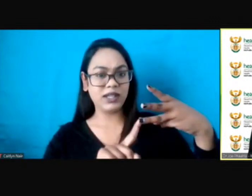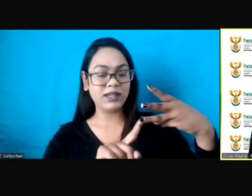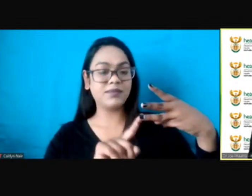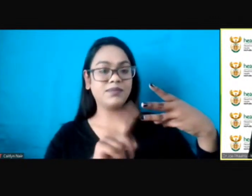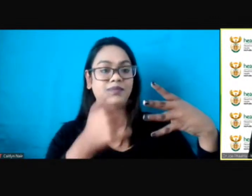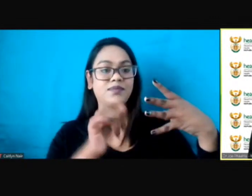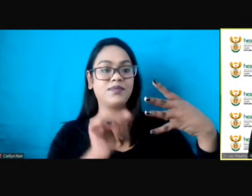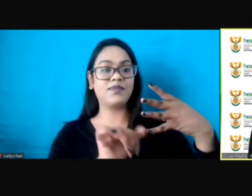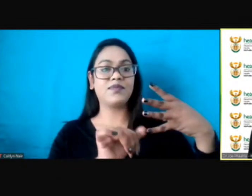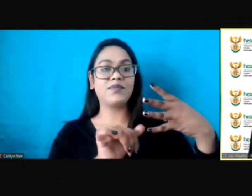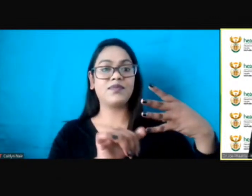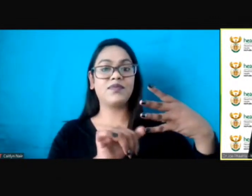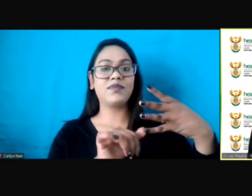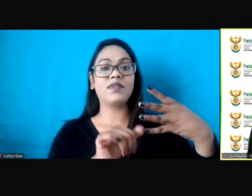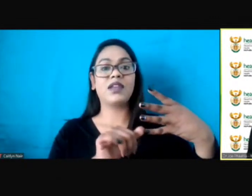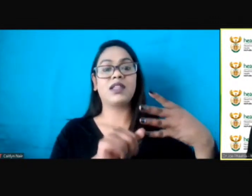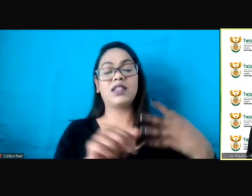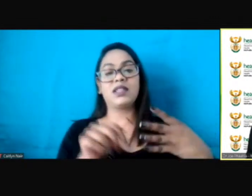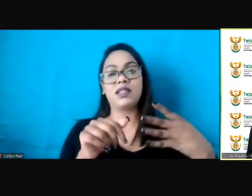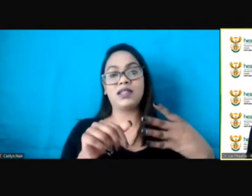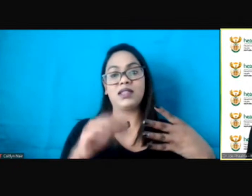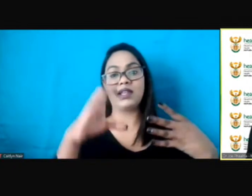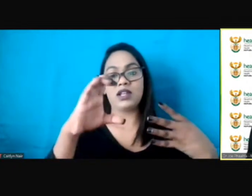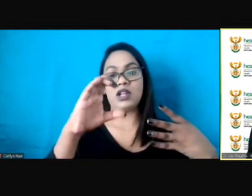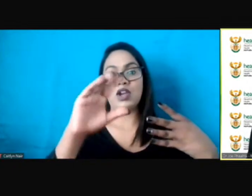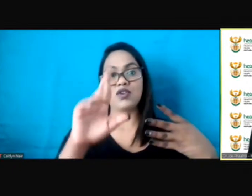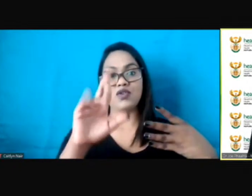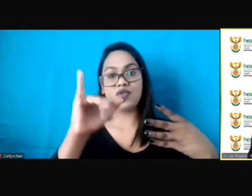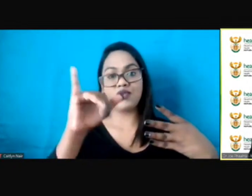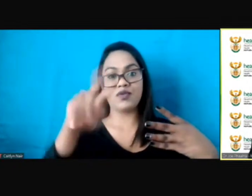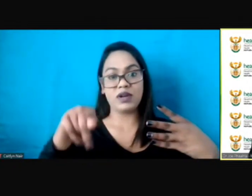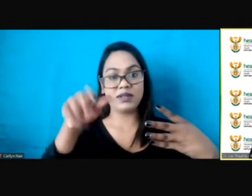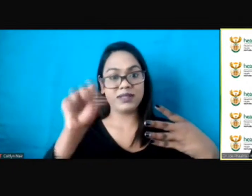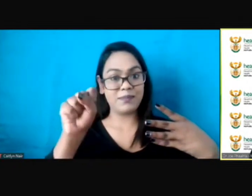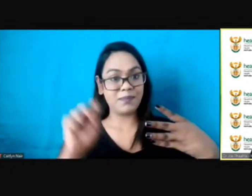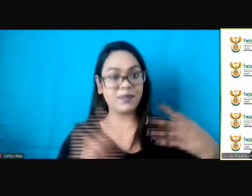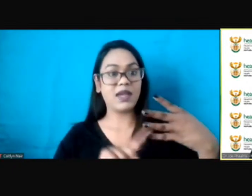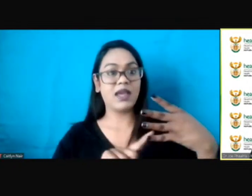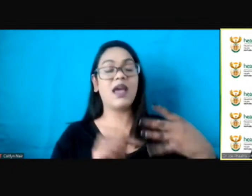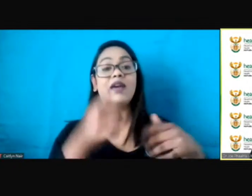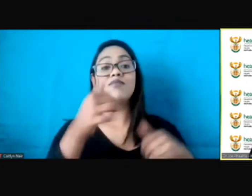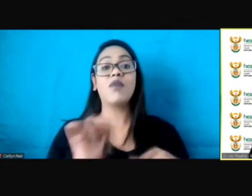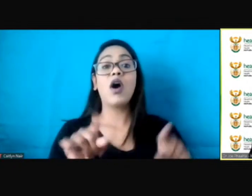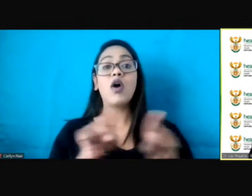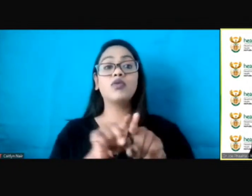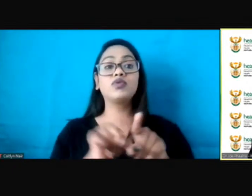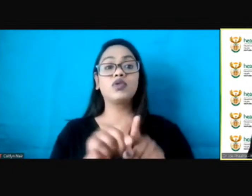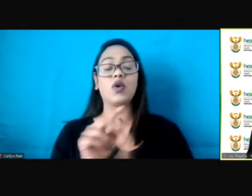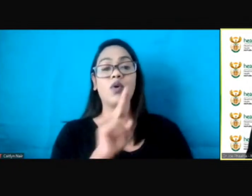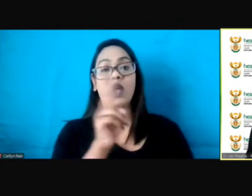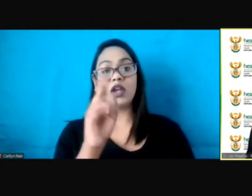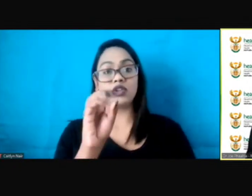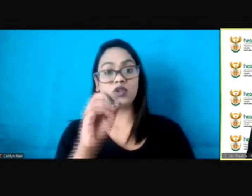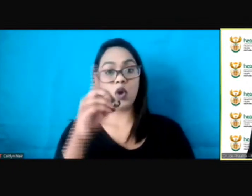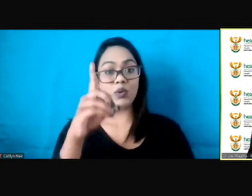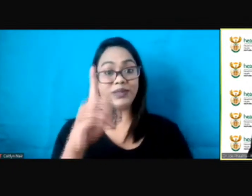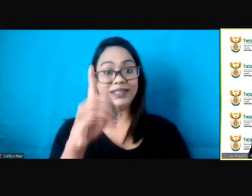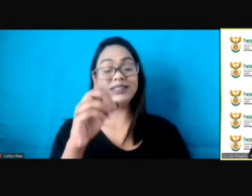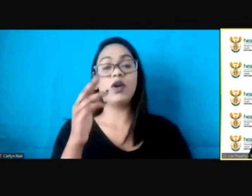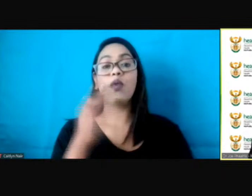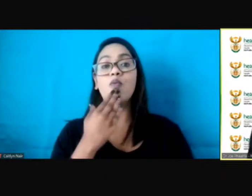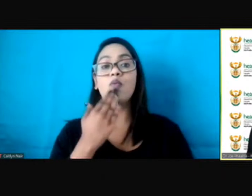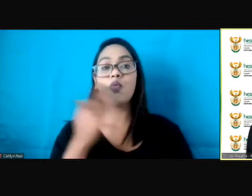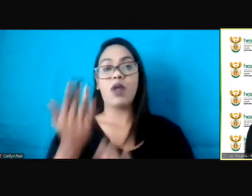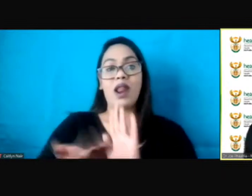DDG, Dr. Nicholas Crisp, the two HODs who are going to update us on their readiness to handle